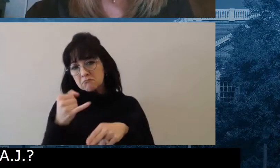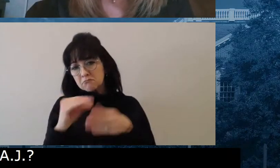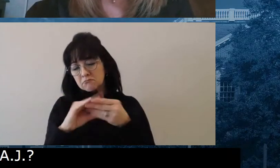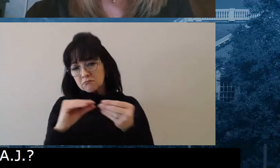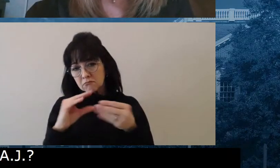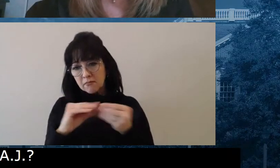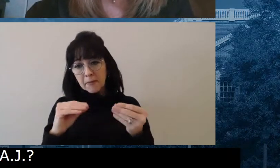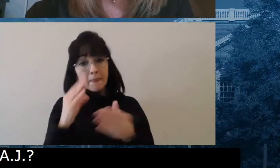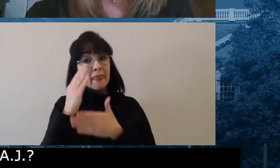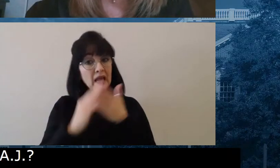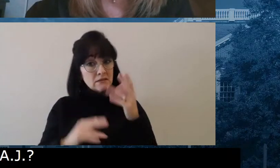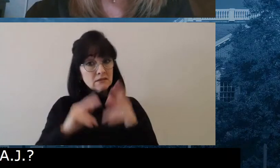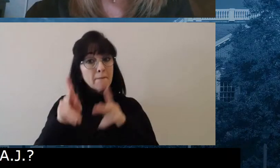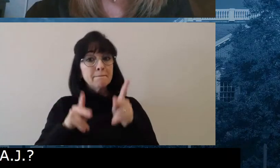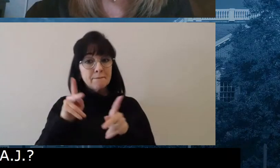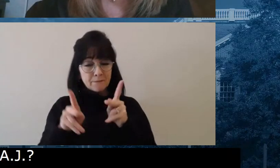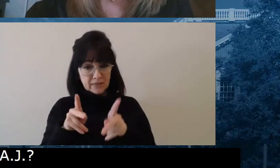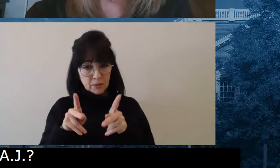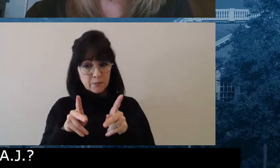there were some people that were